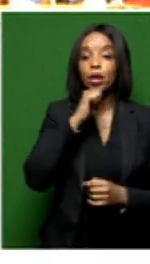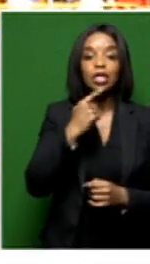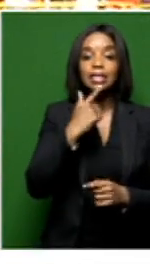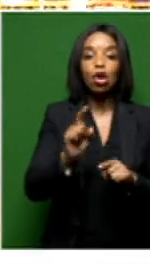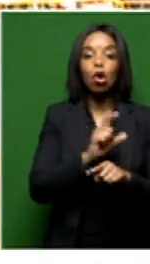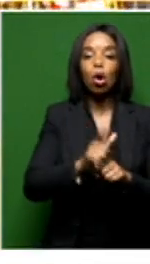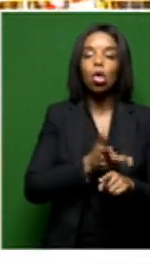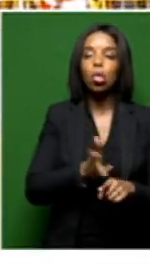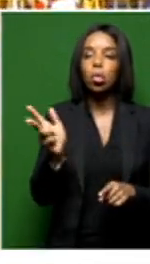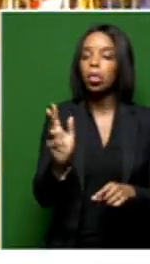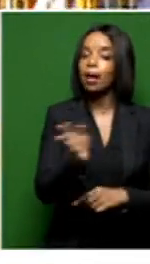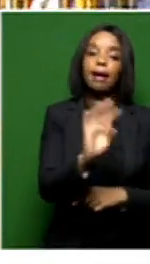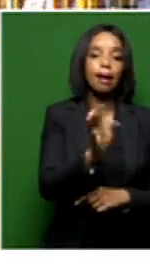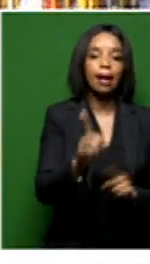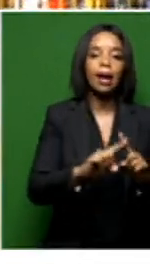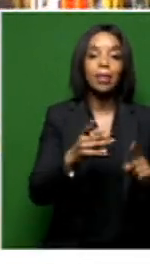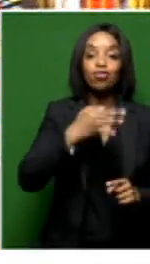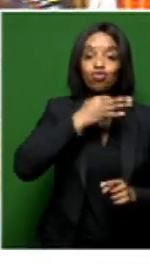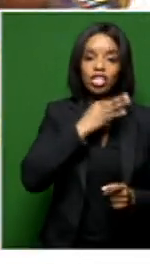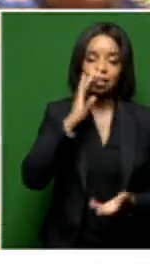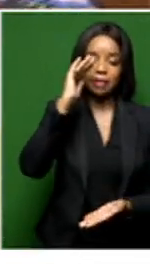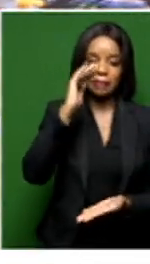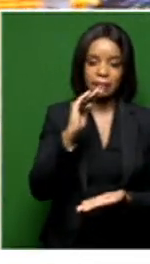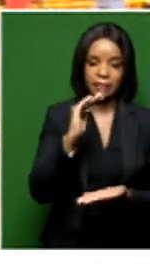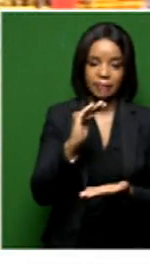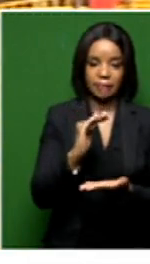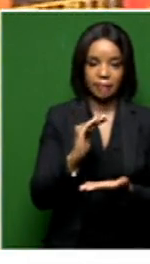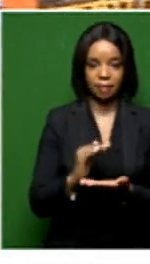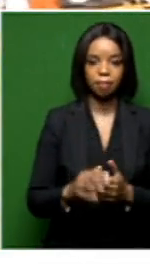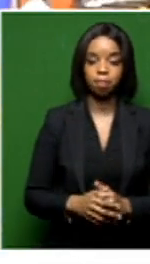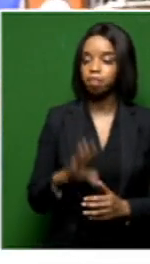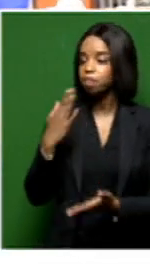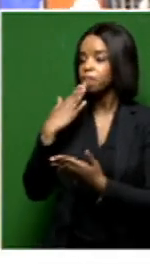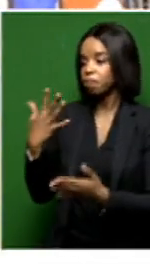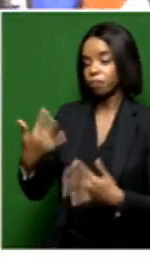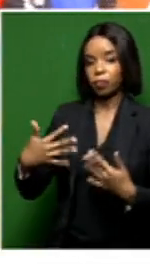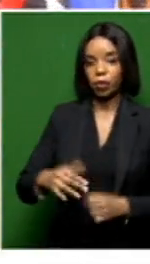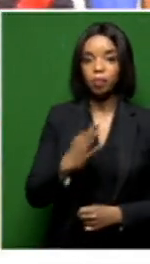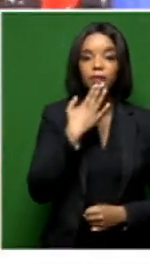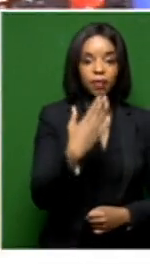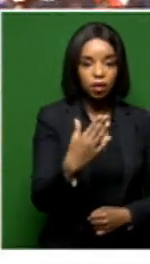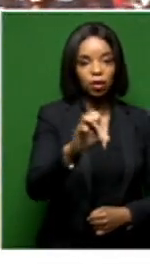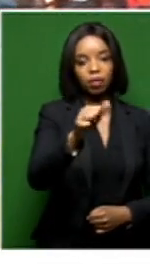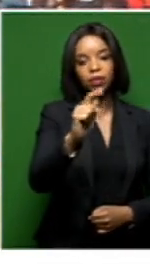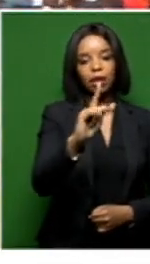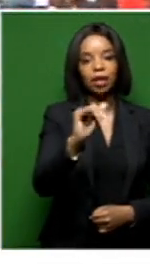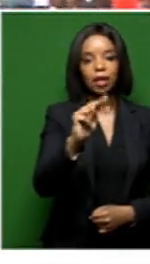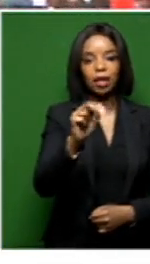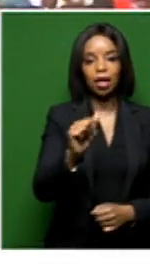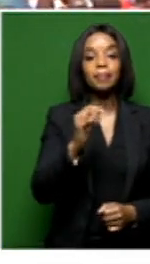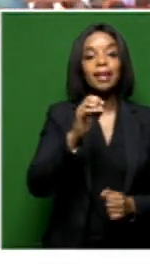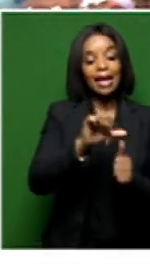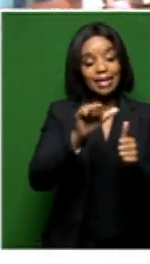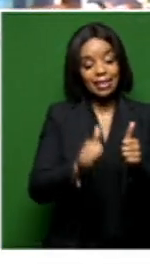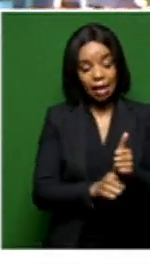very same virus. Thank you so much for your time. Yeah, thank you so much, Sakina. Yes, the Deputy President we hear is here.